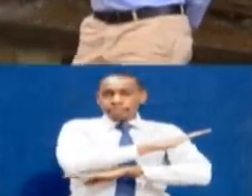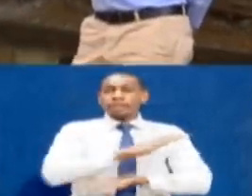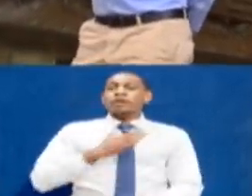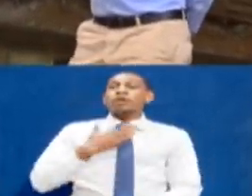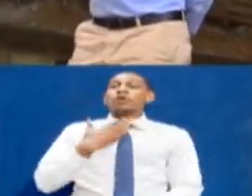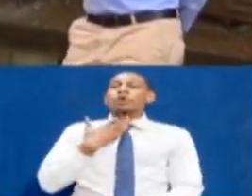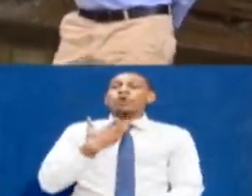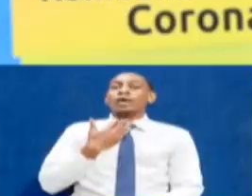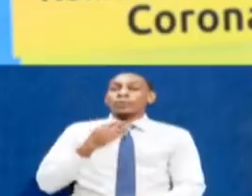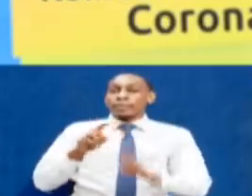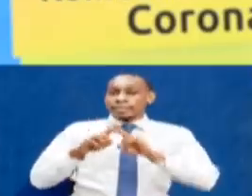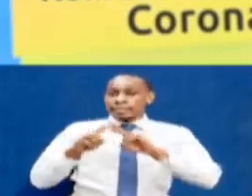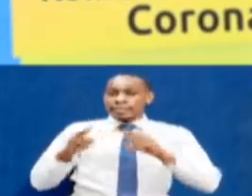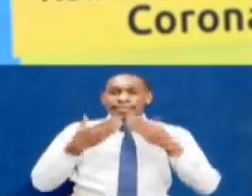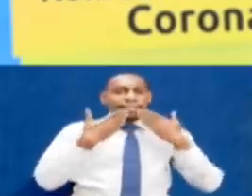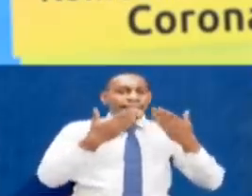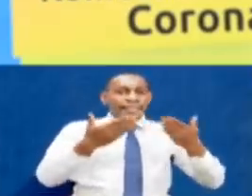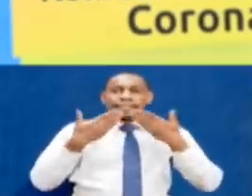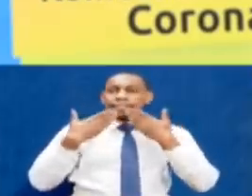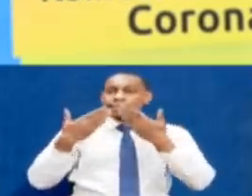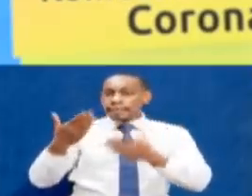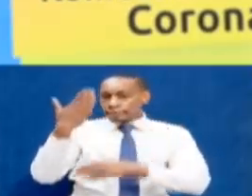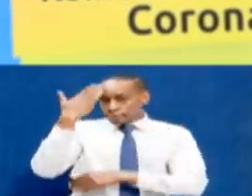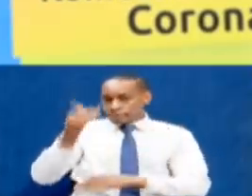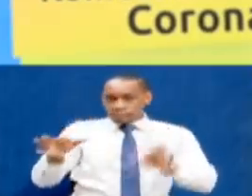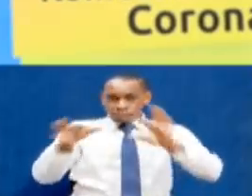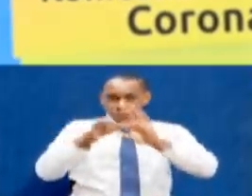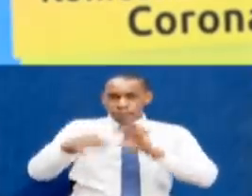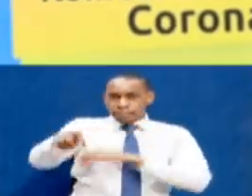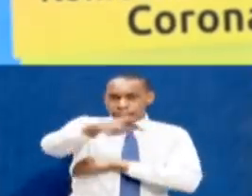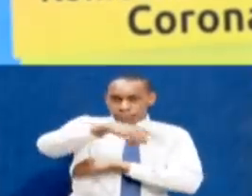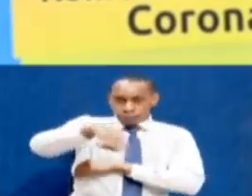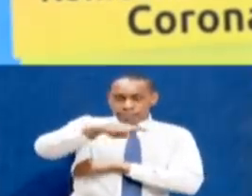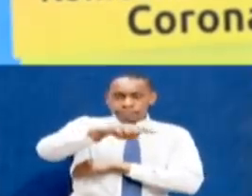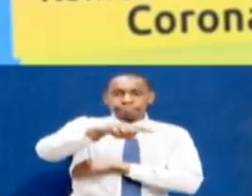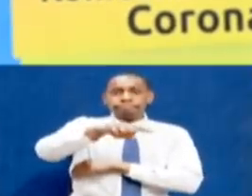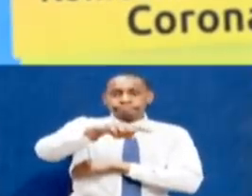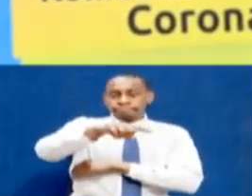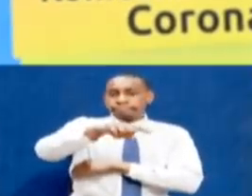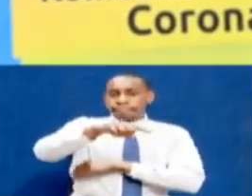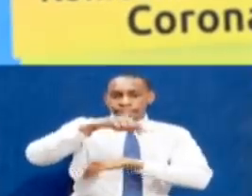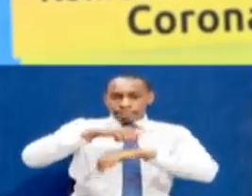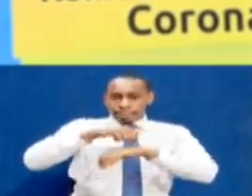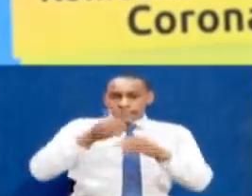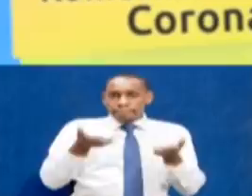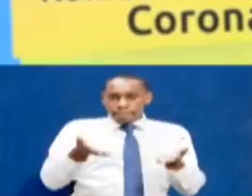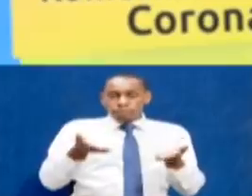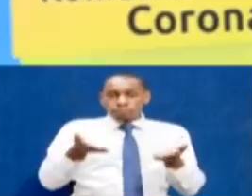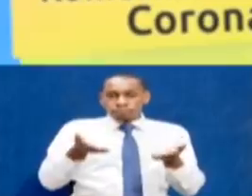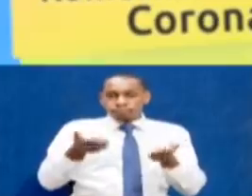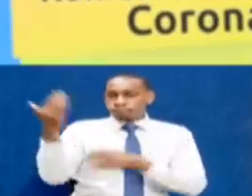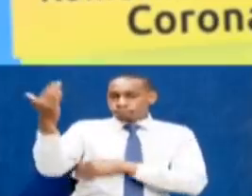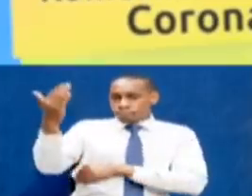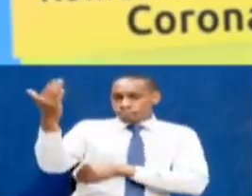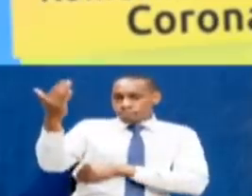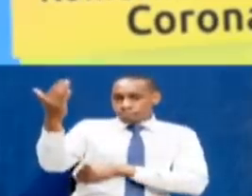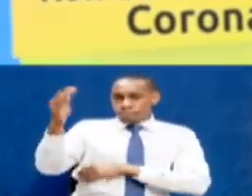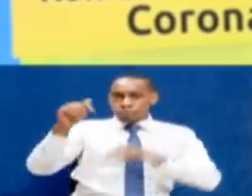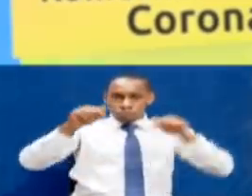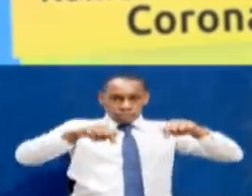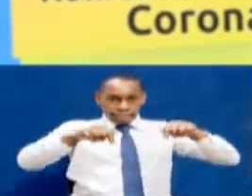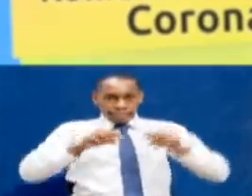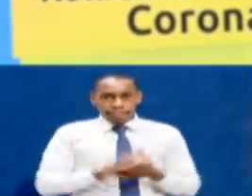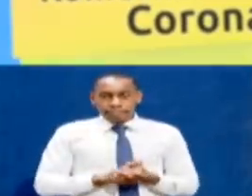I want to start by thanking you for joining us to this brief for the